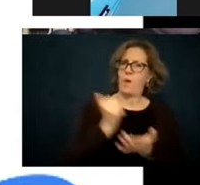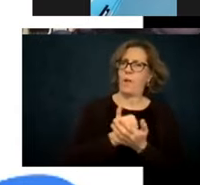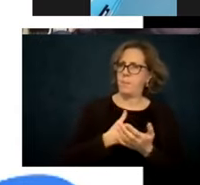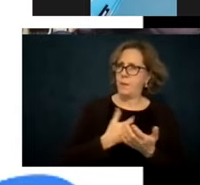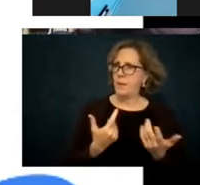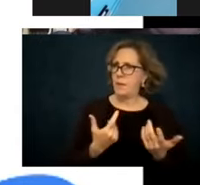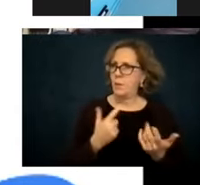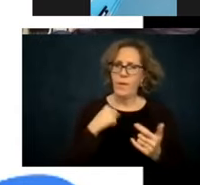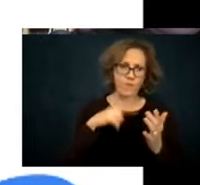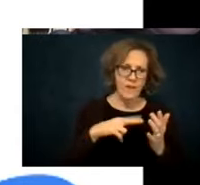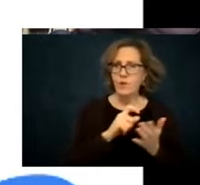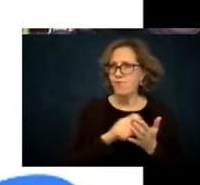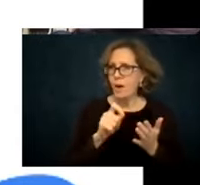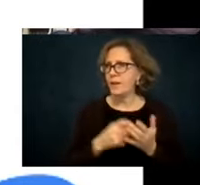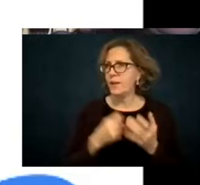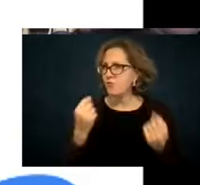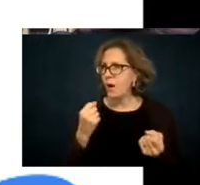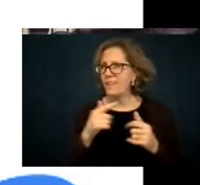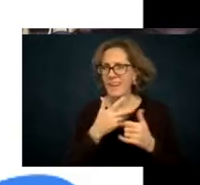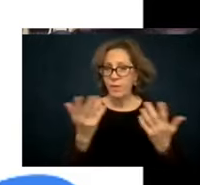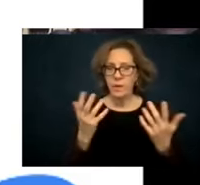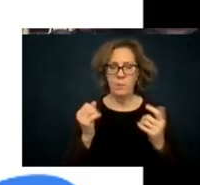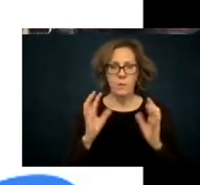reading, writing, driving, whatnot. Requires vision.